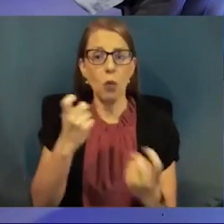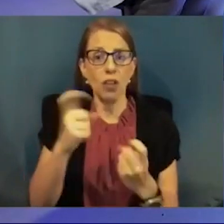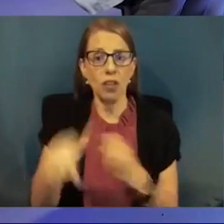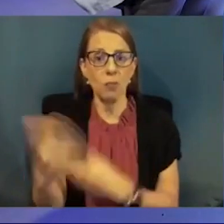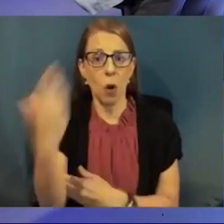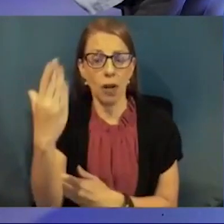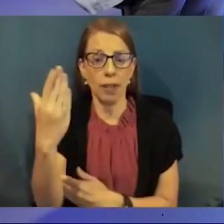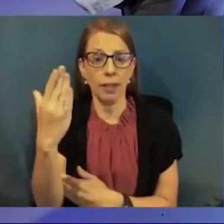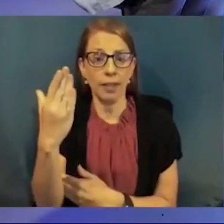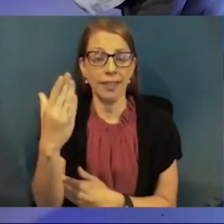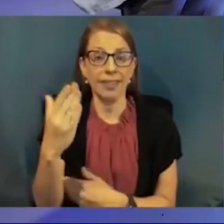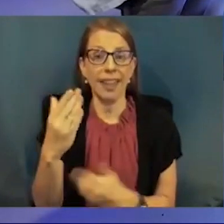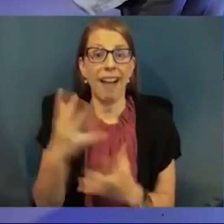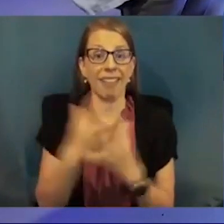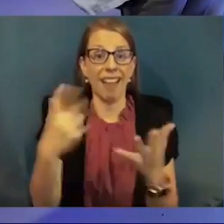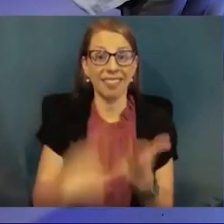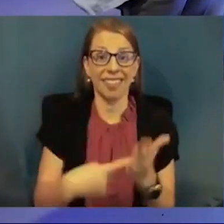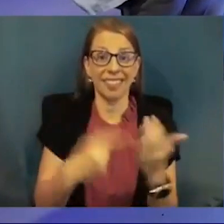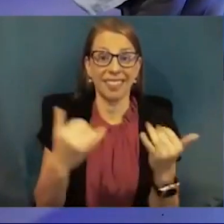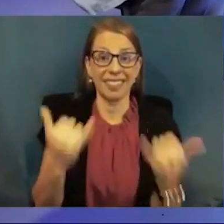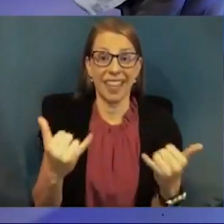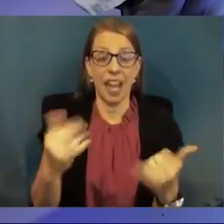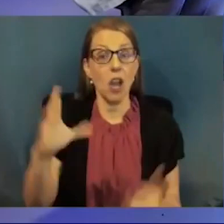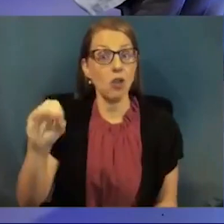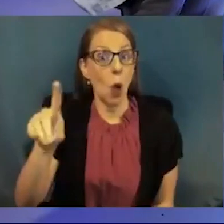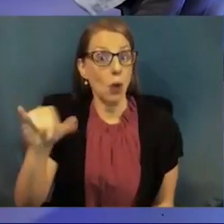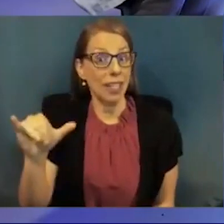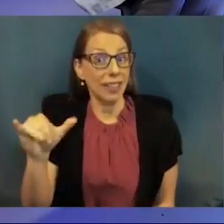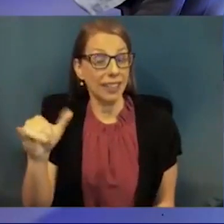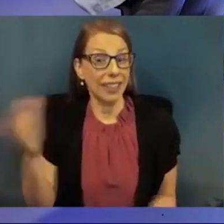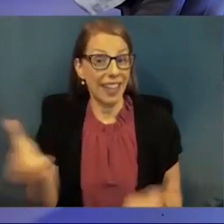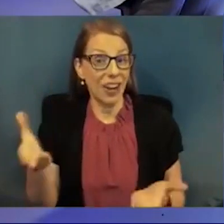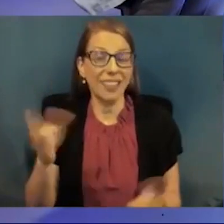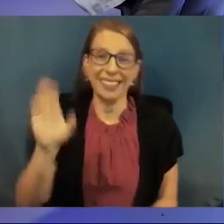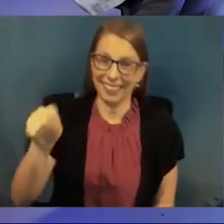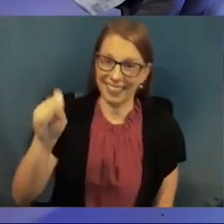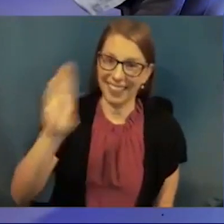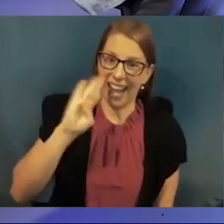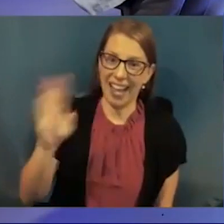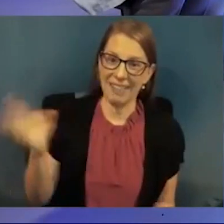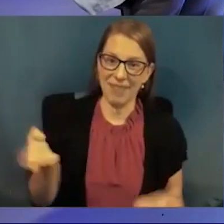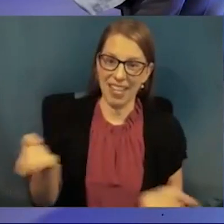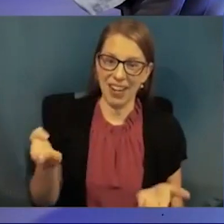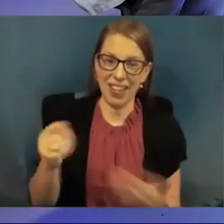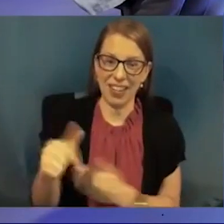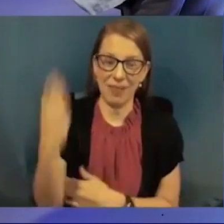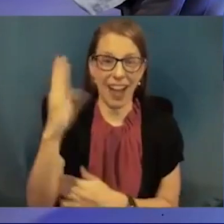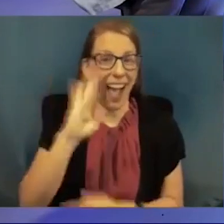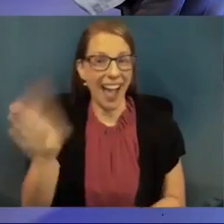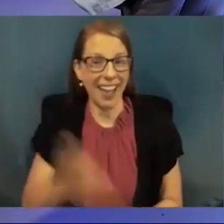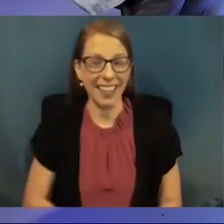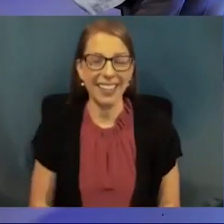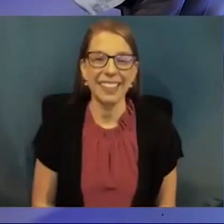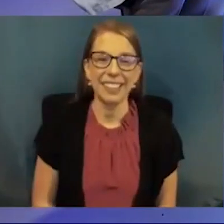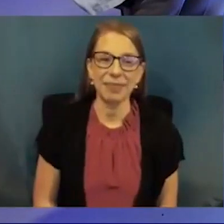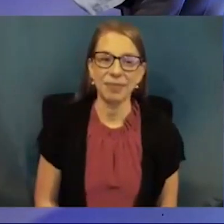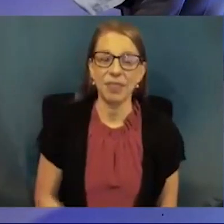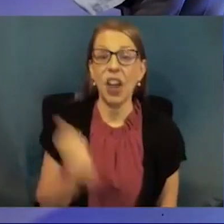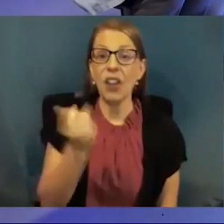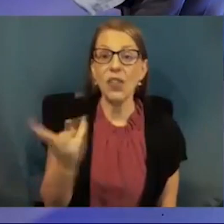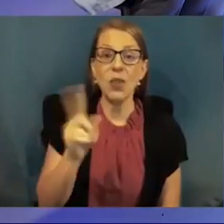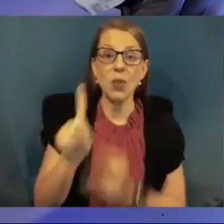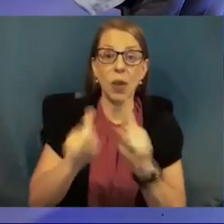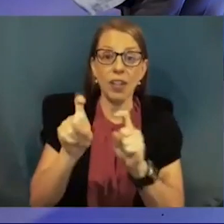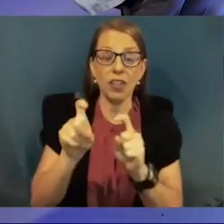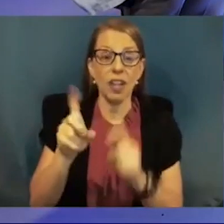get to today. Cody, are you on the line? I am. Good morning. Hi. So predictable. Hey, a couple of questions.